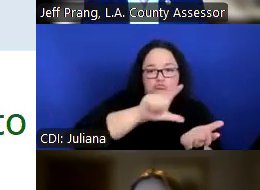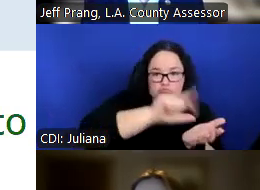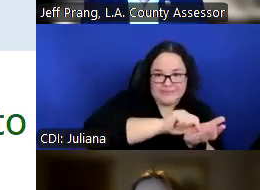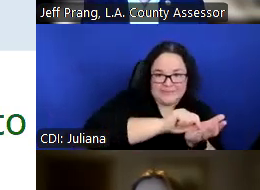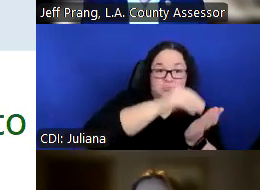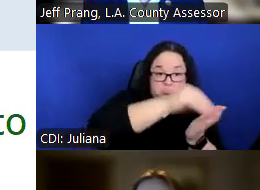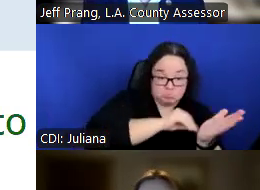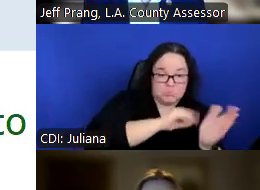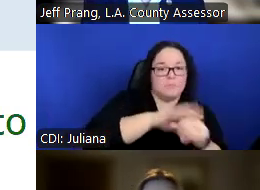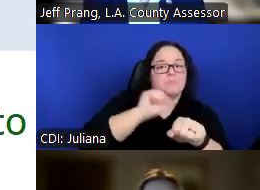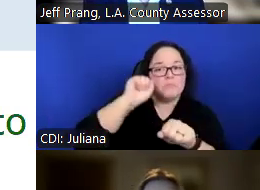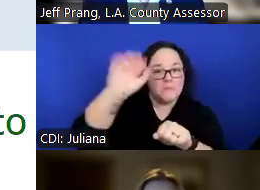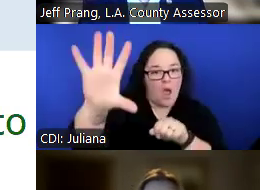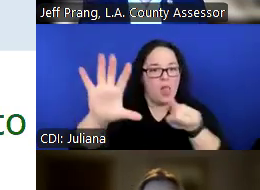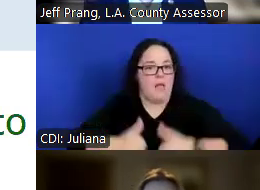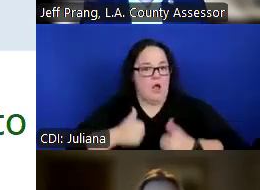Street.